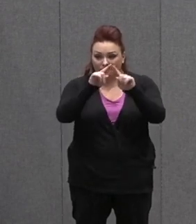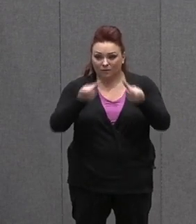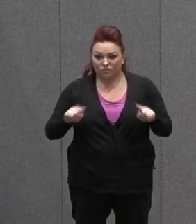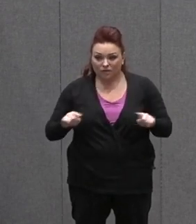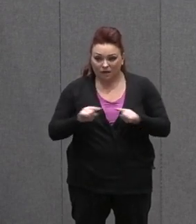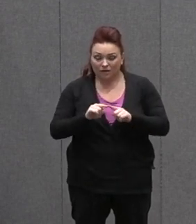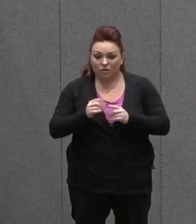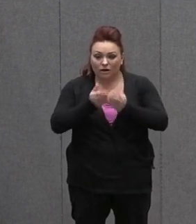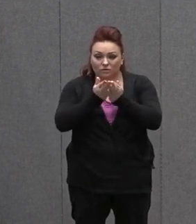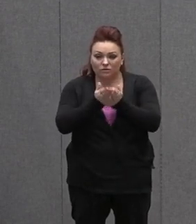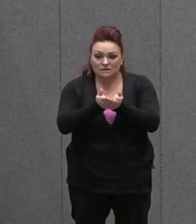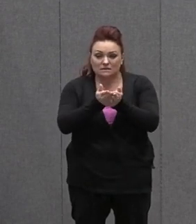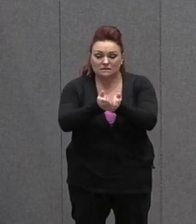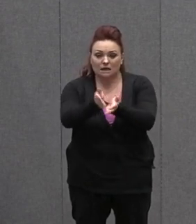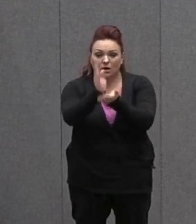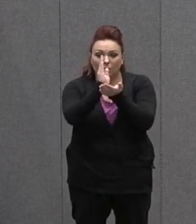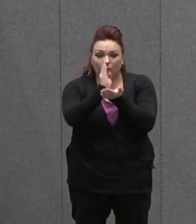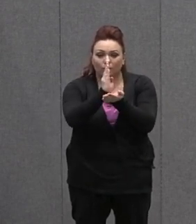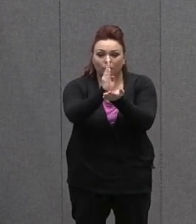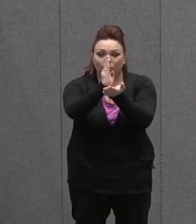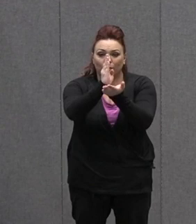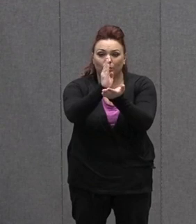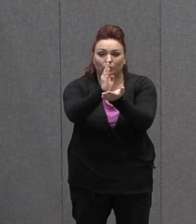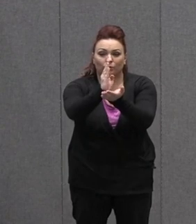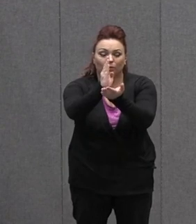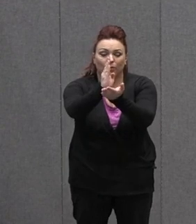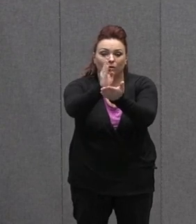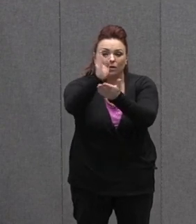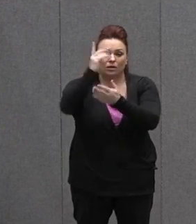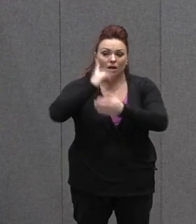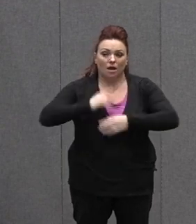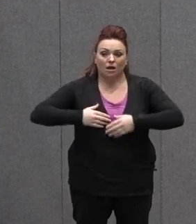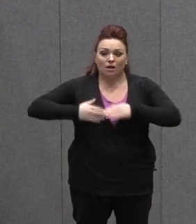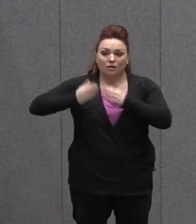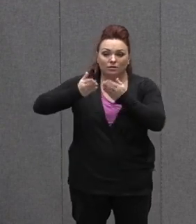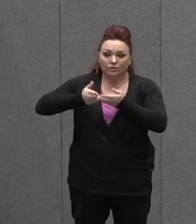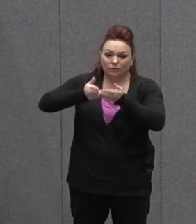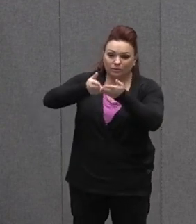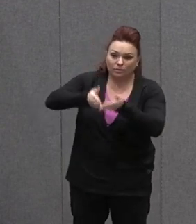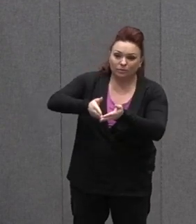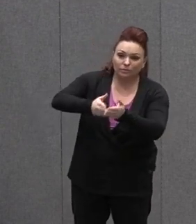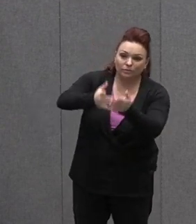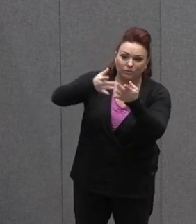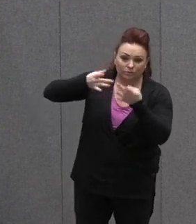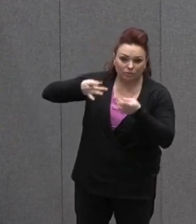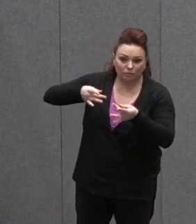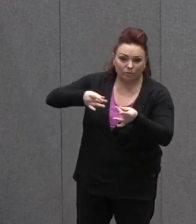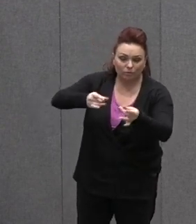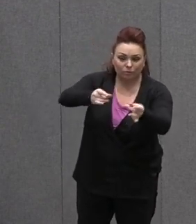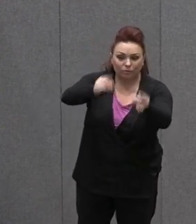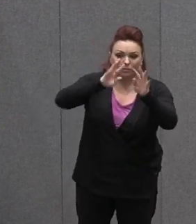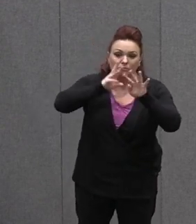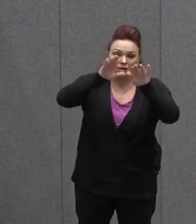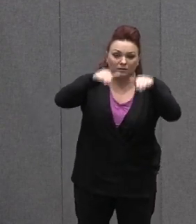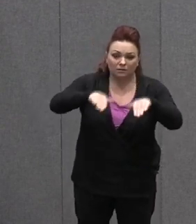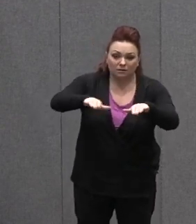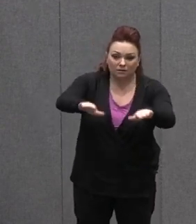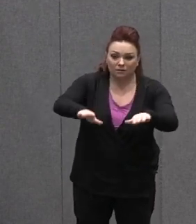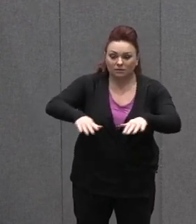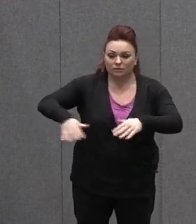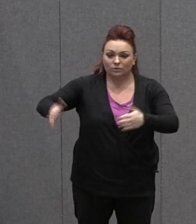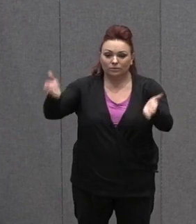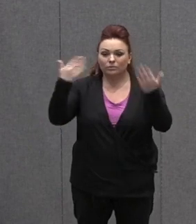Triangles sail on the breeze. They line the shore and glide on seas. Breeze